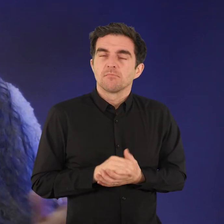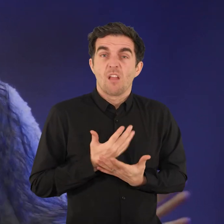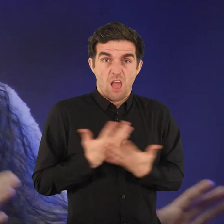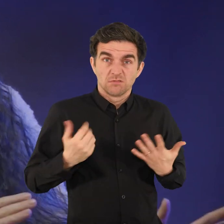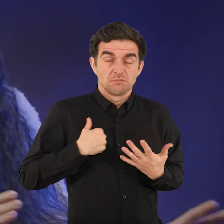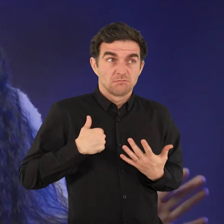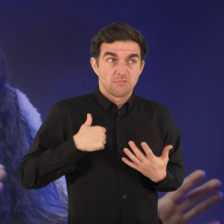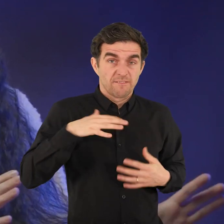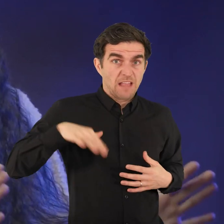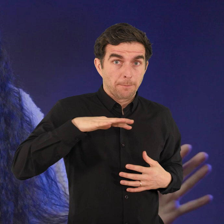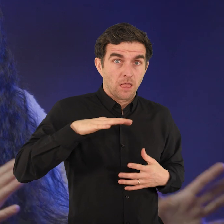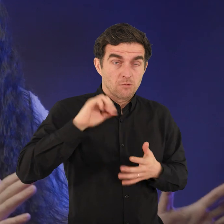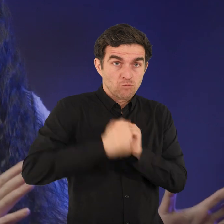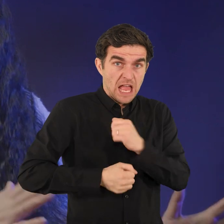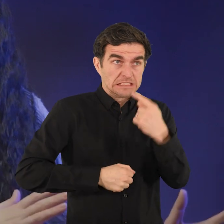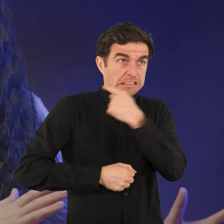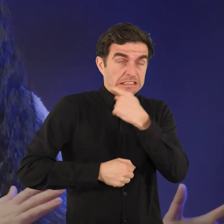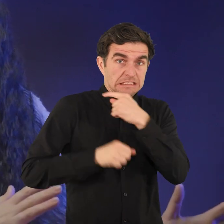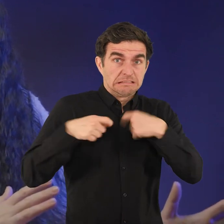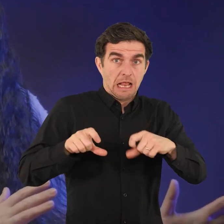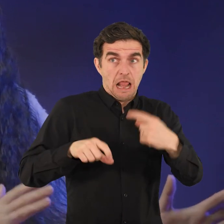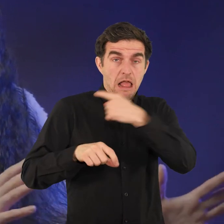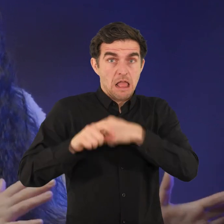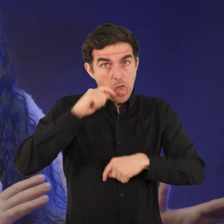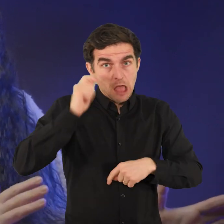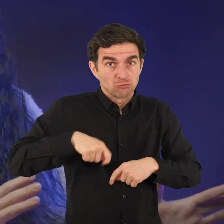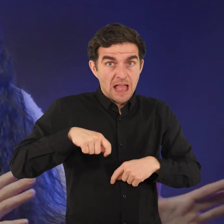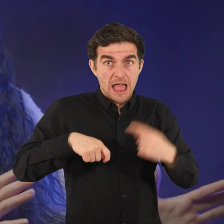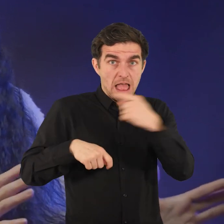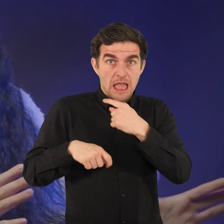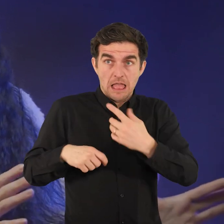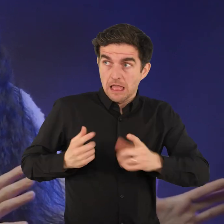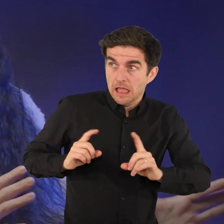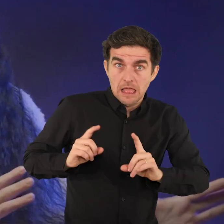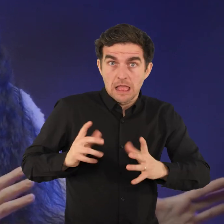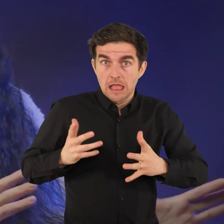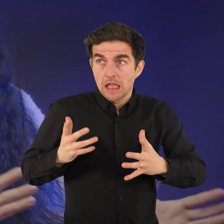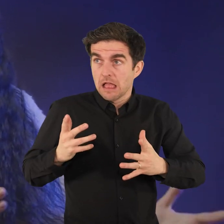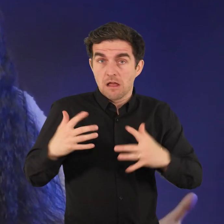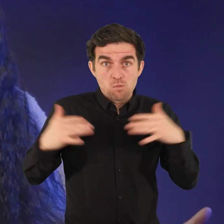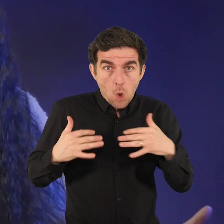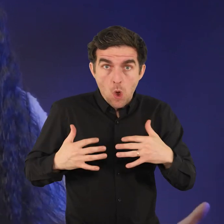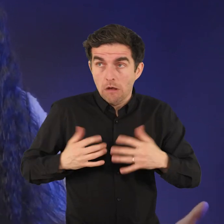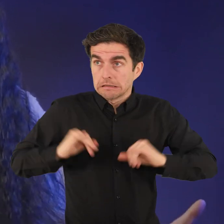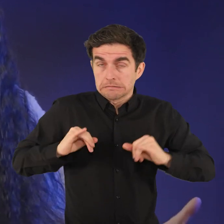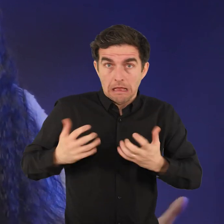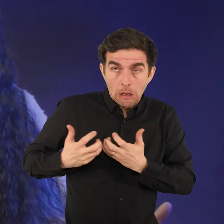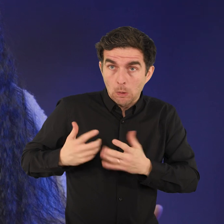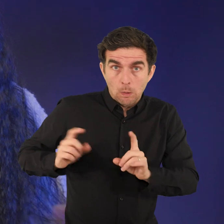and a lot of our families and friends, they are back in Ukraine, living in a time of